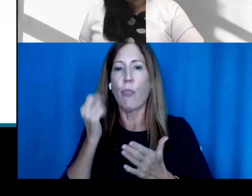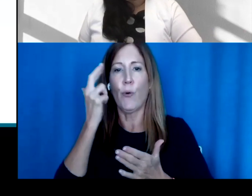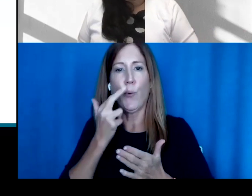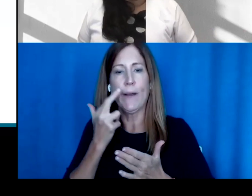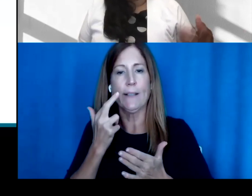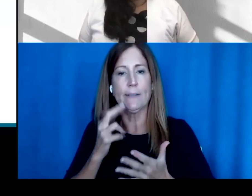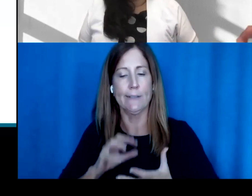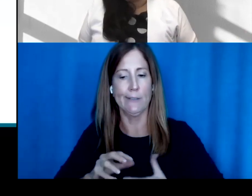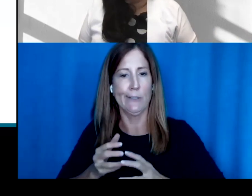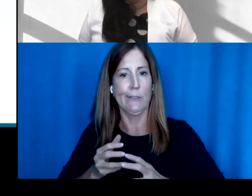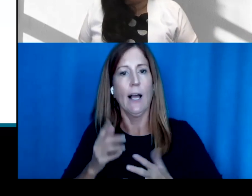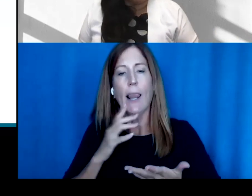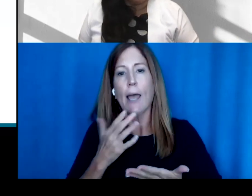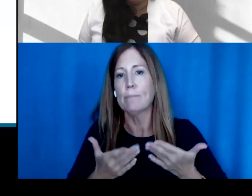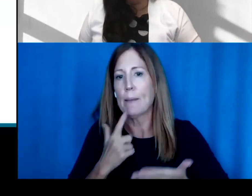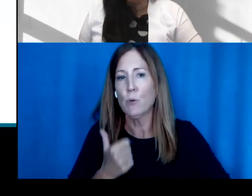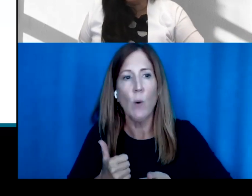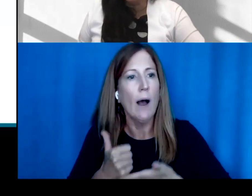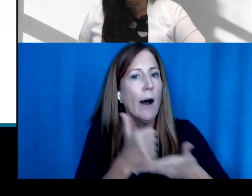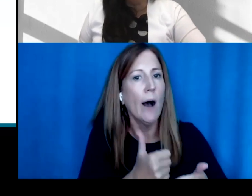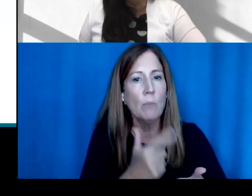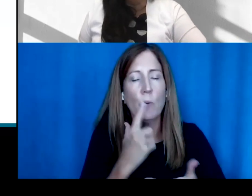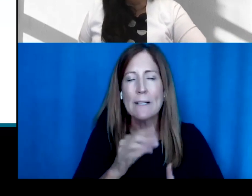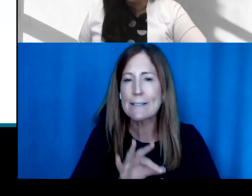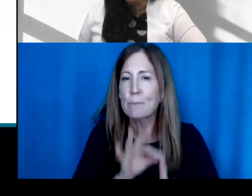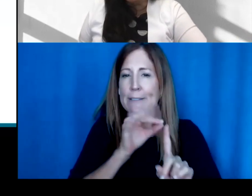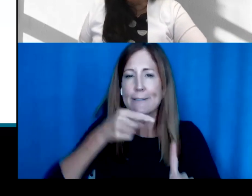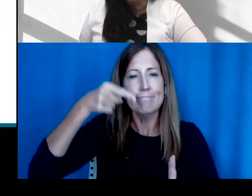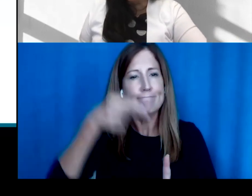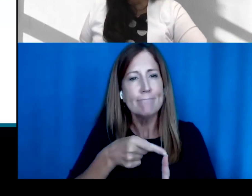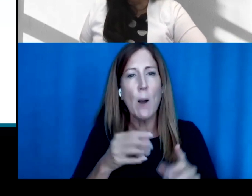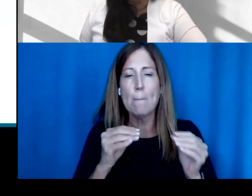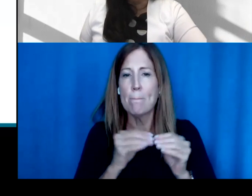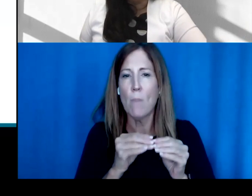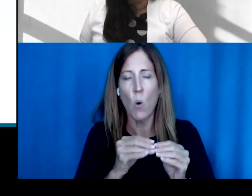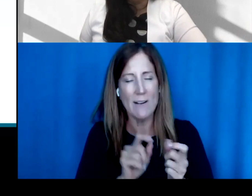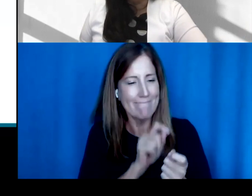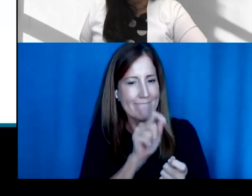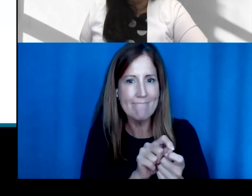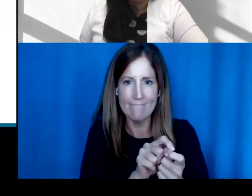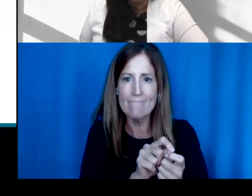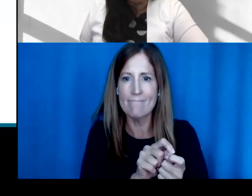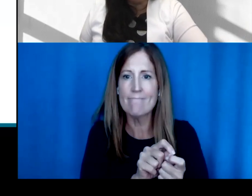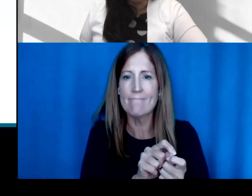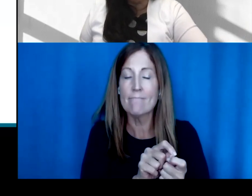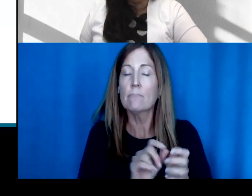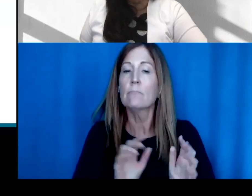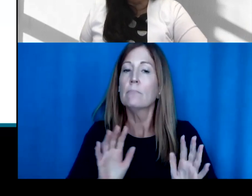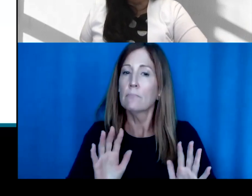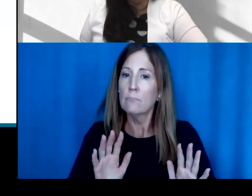to us, you know, to help them with a particular, more narrow piece. And that might not